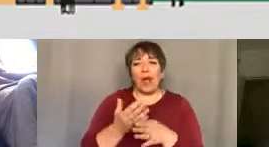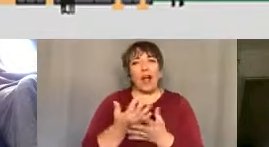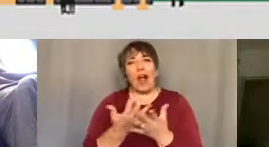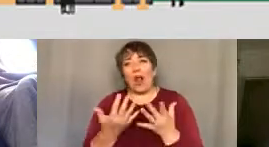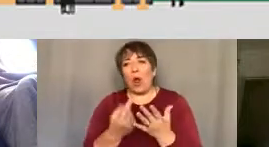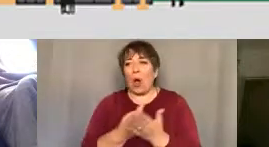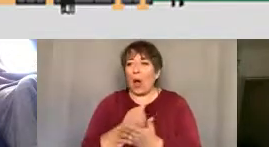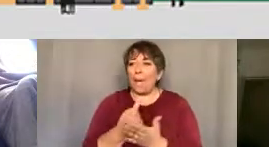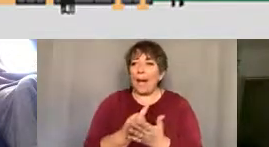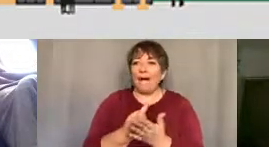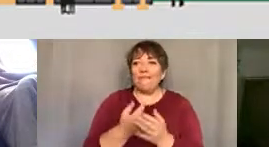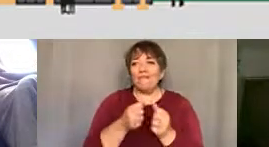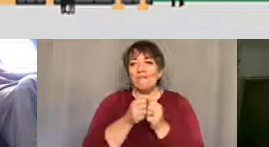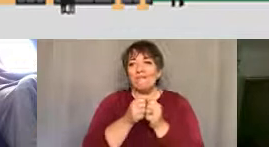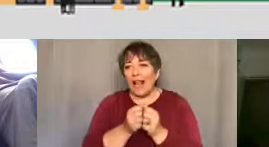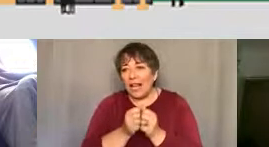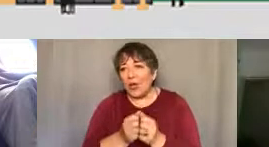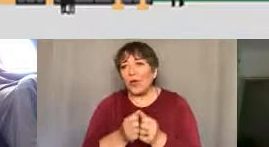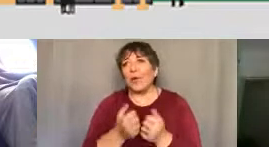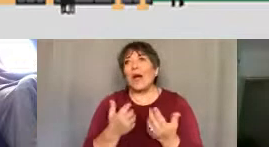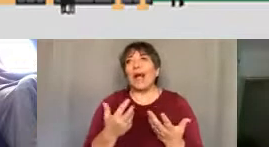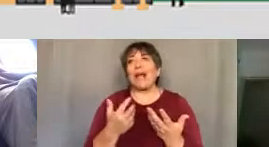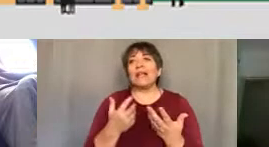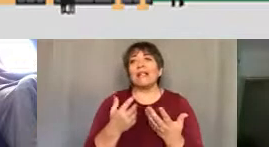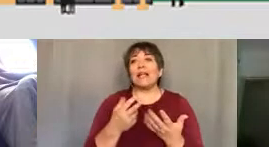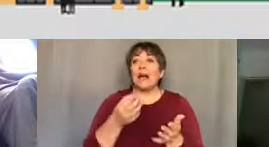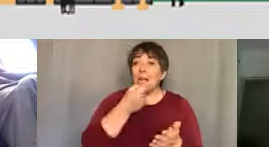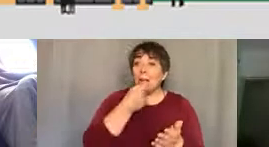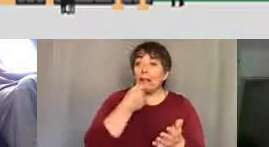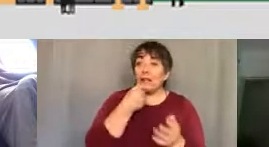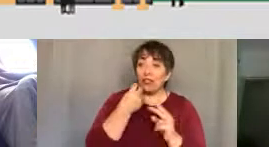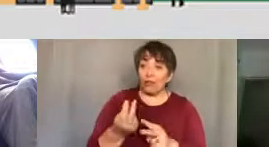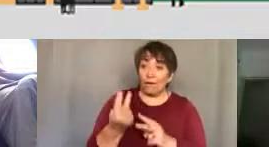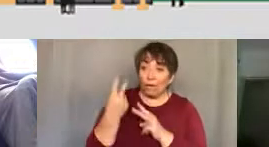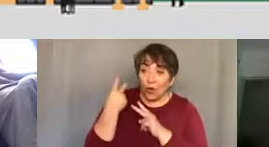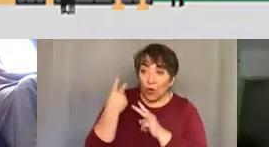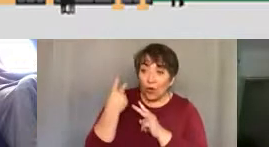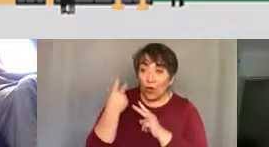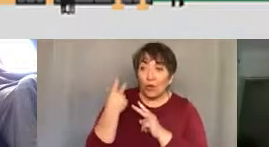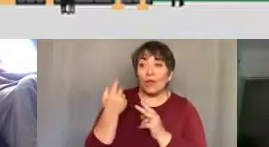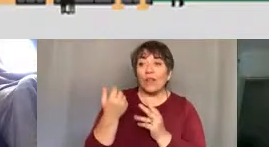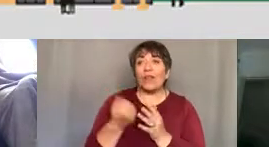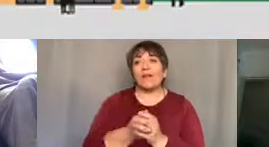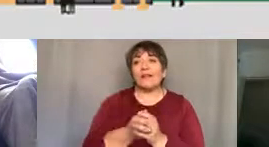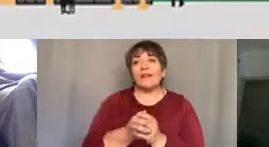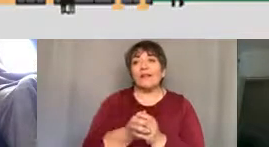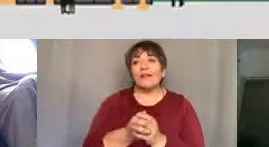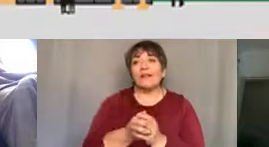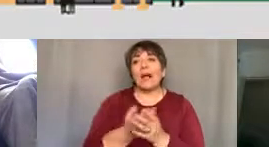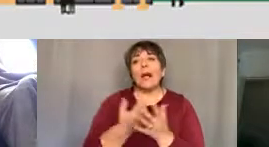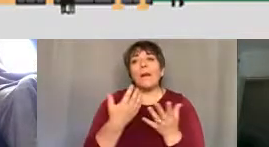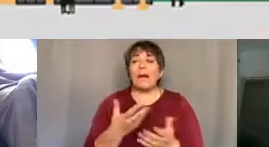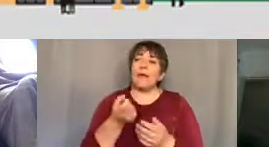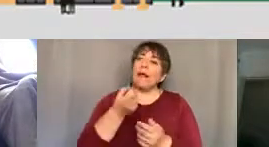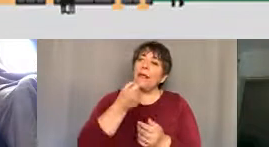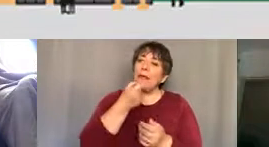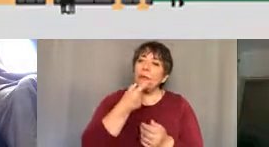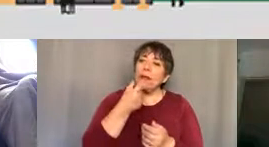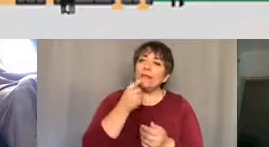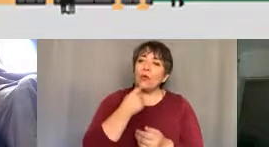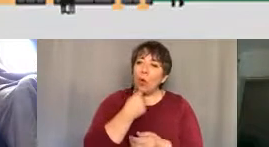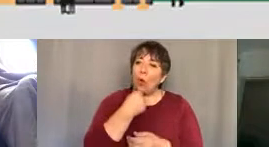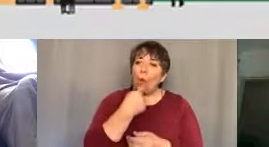during the pandemic, although obviously the medicine order line is one of our key projects to help reduce waste and